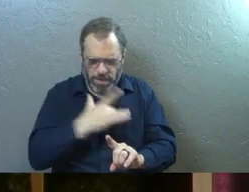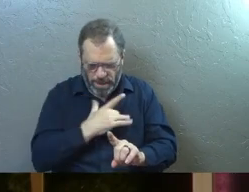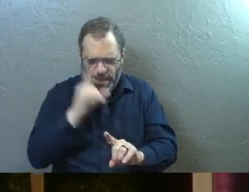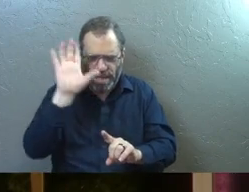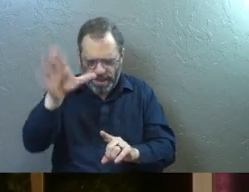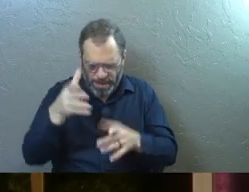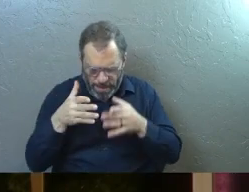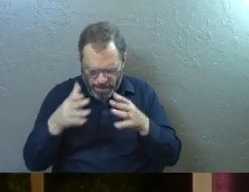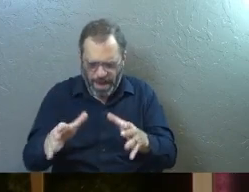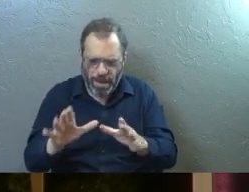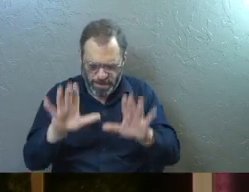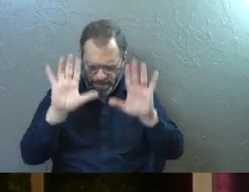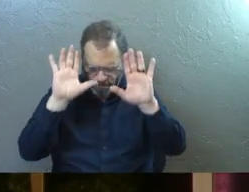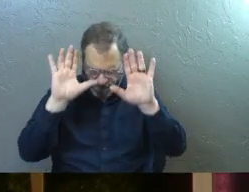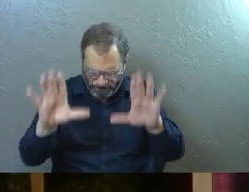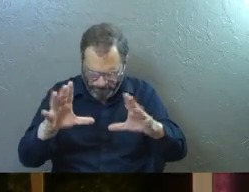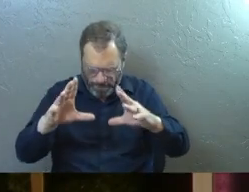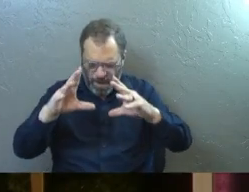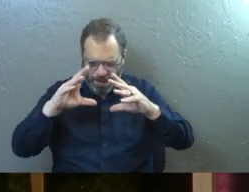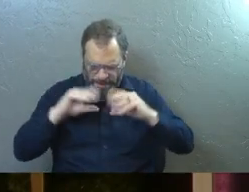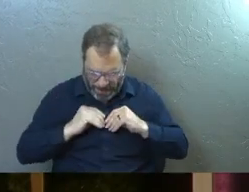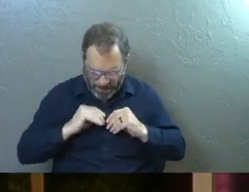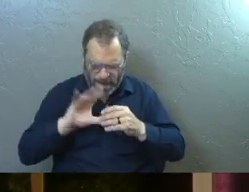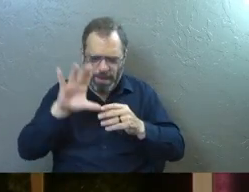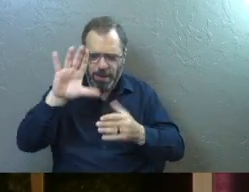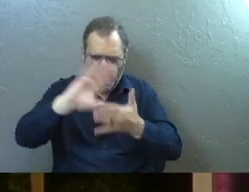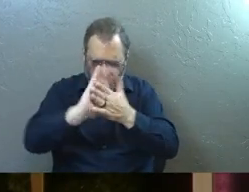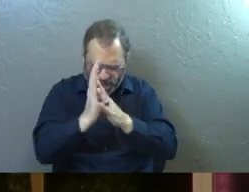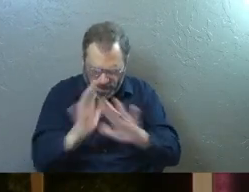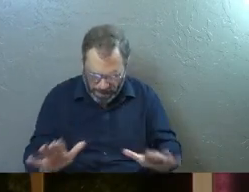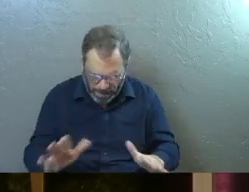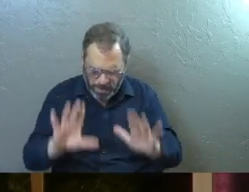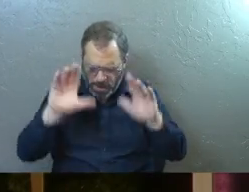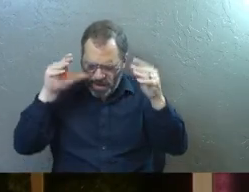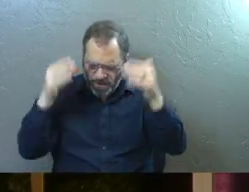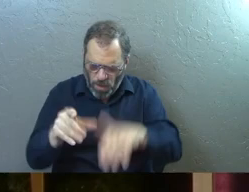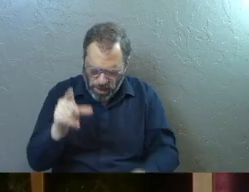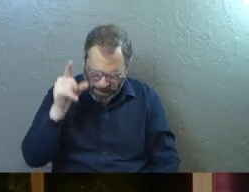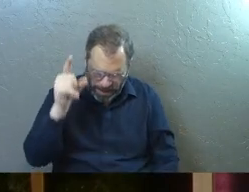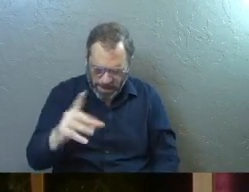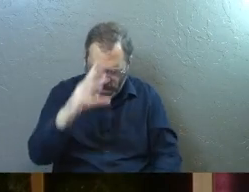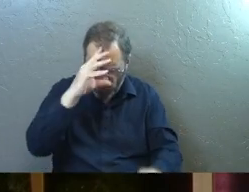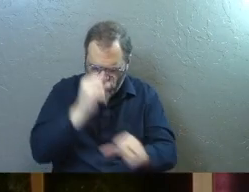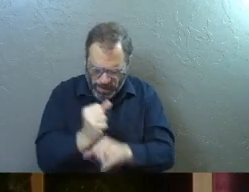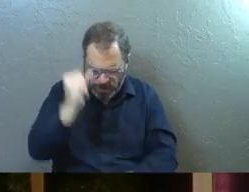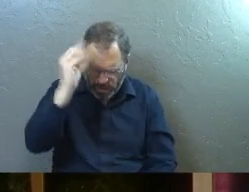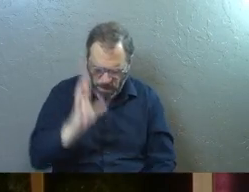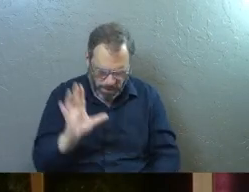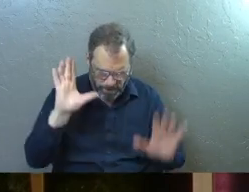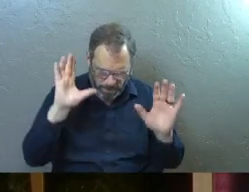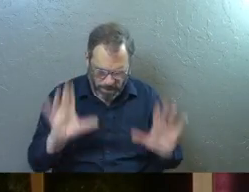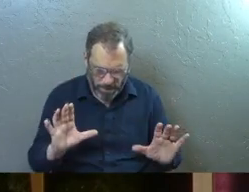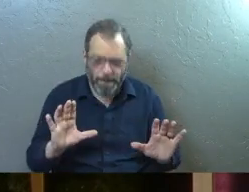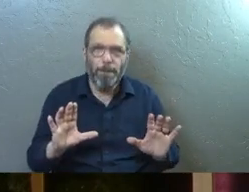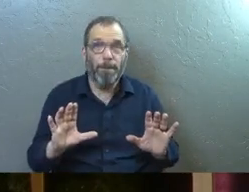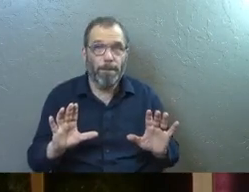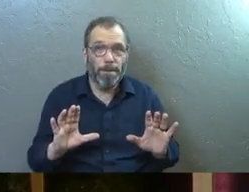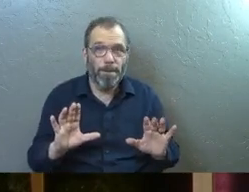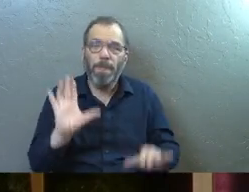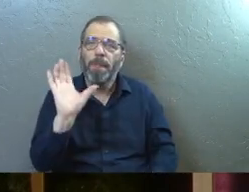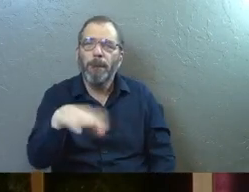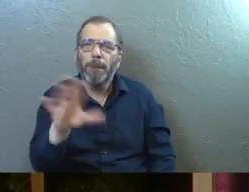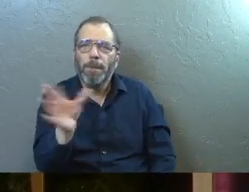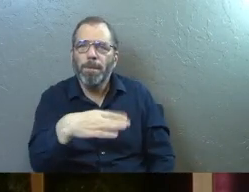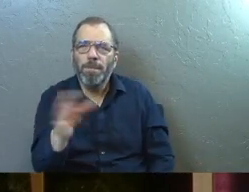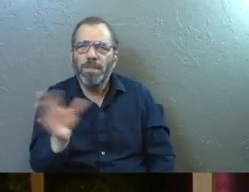path that he has me on, and that's where I'm going to find peace. So I'm going to focus on him and trust in him. And I want us